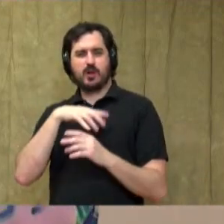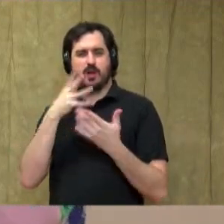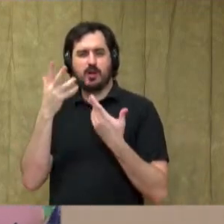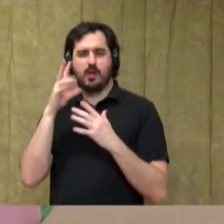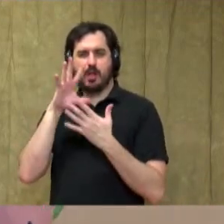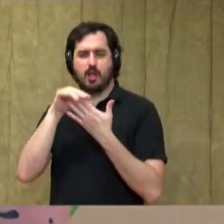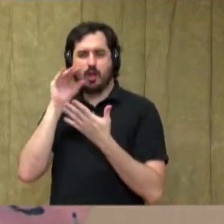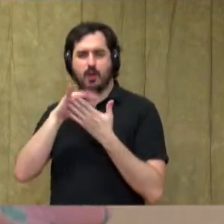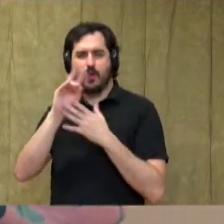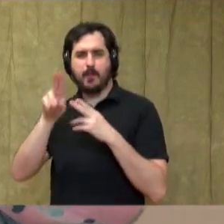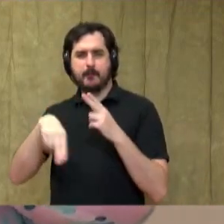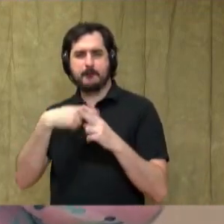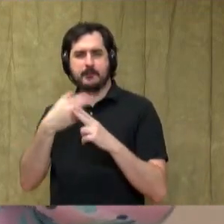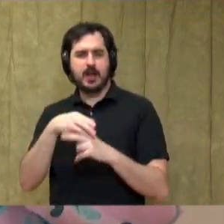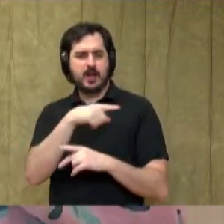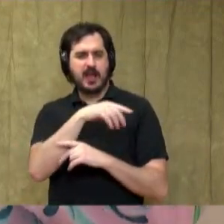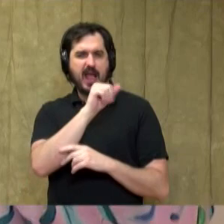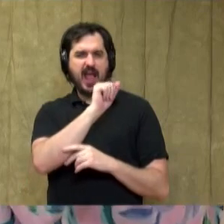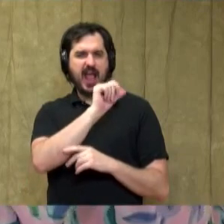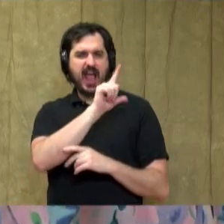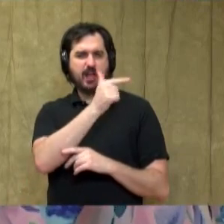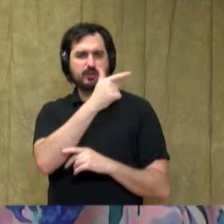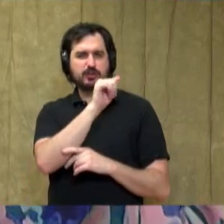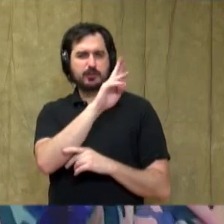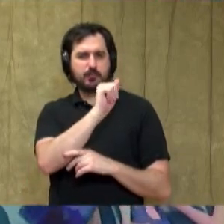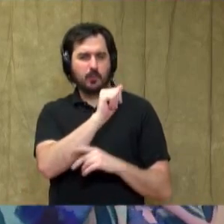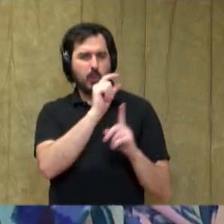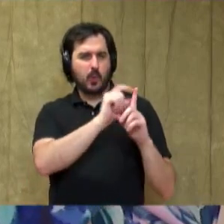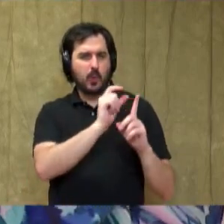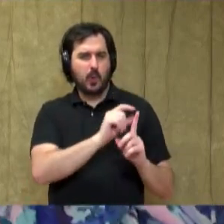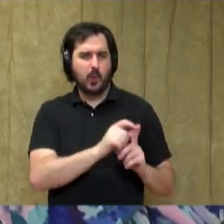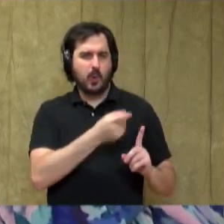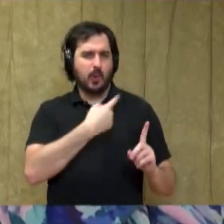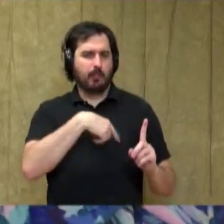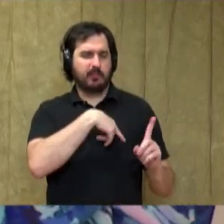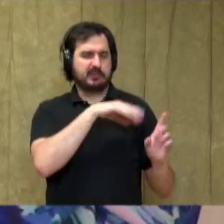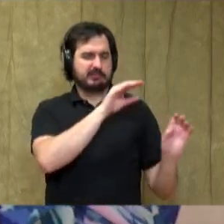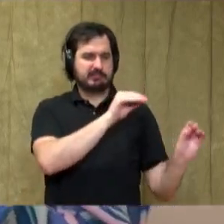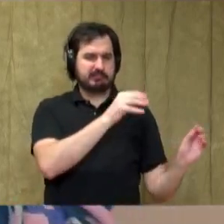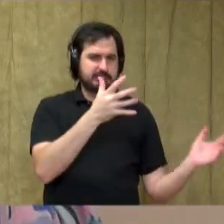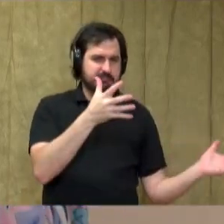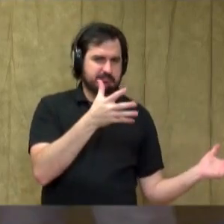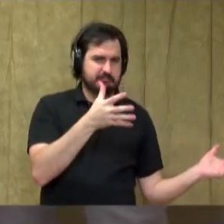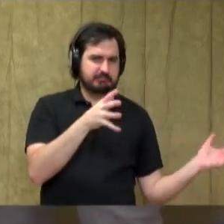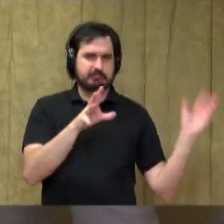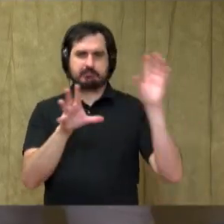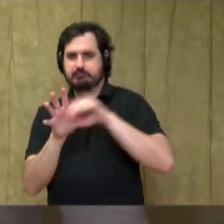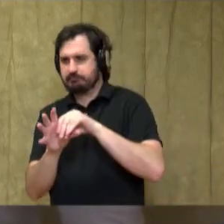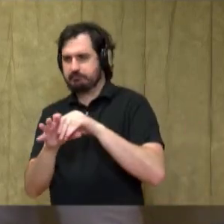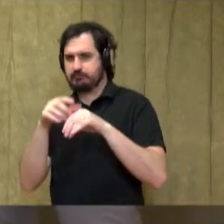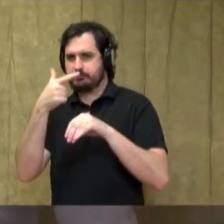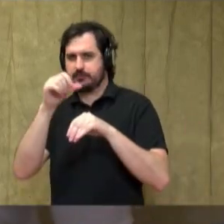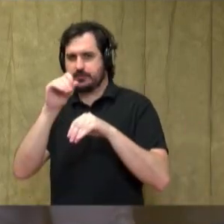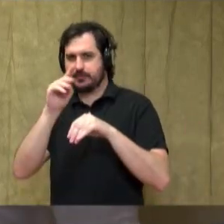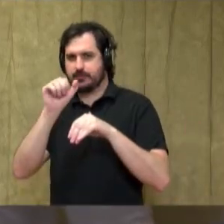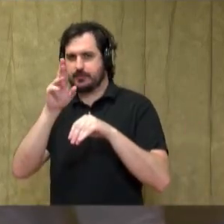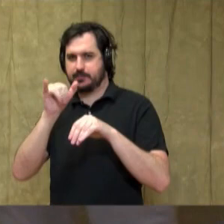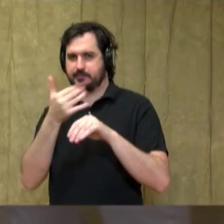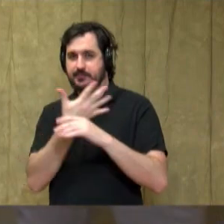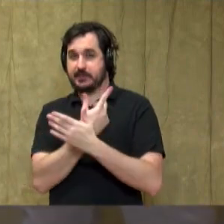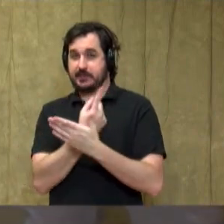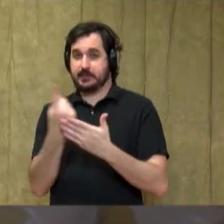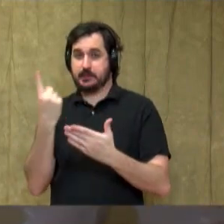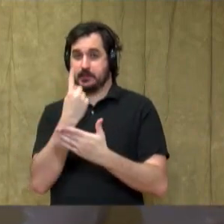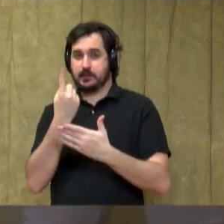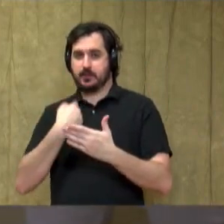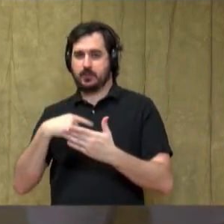it into geometry. So as a review, last week we worked on numerical patterns with